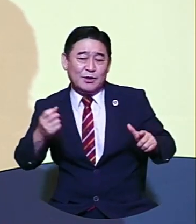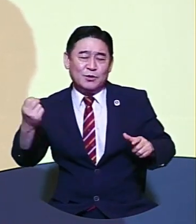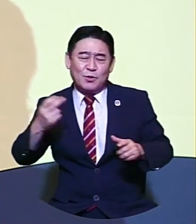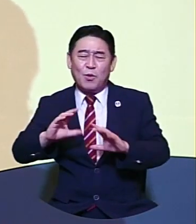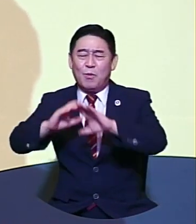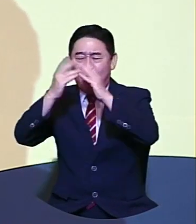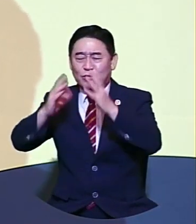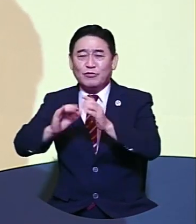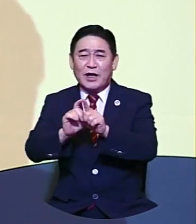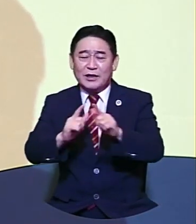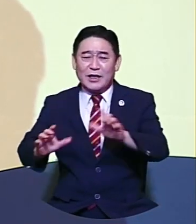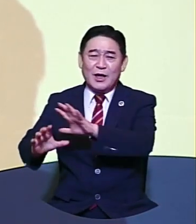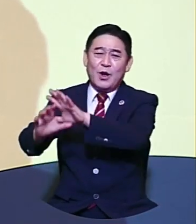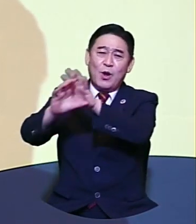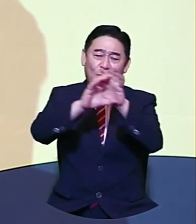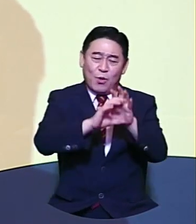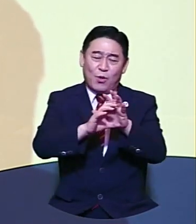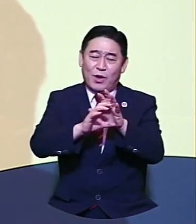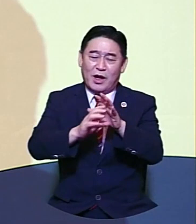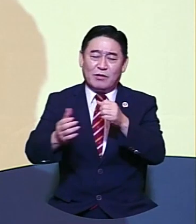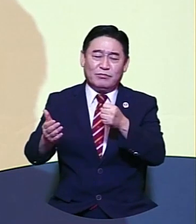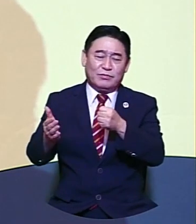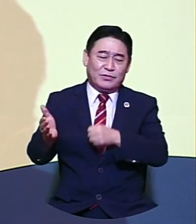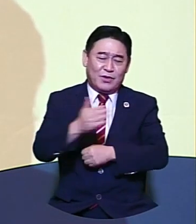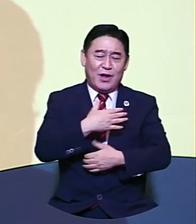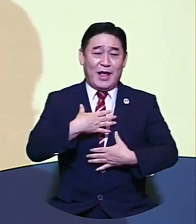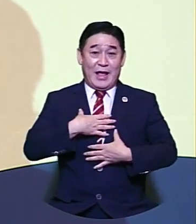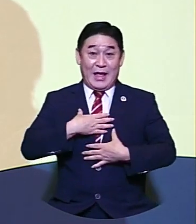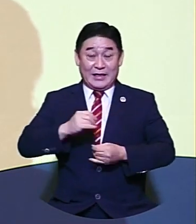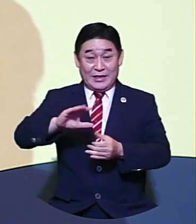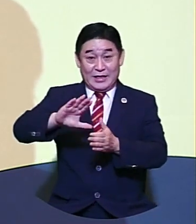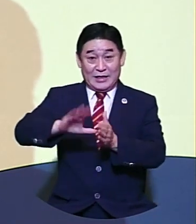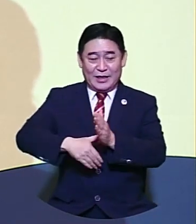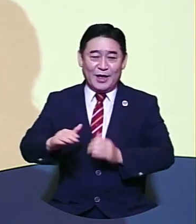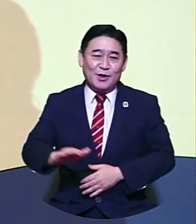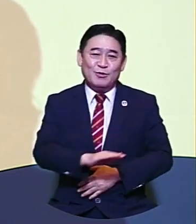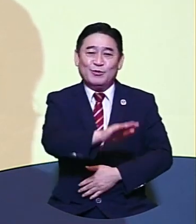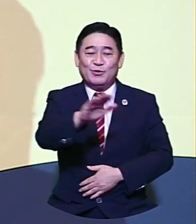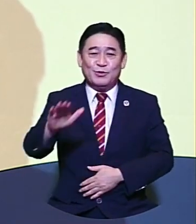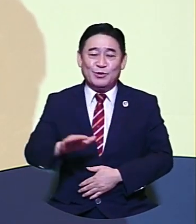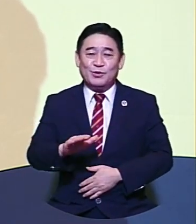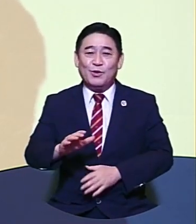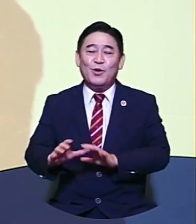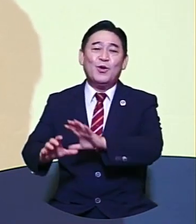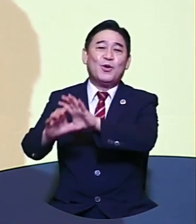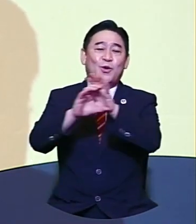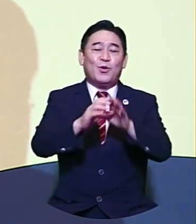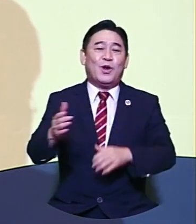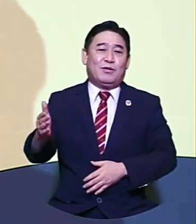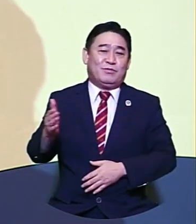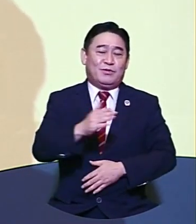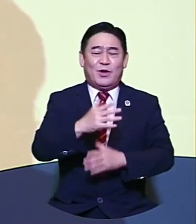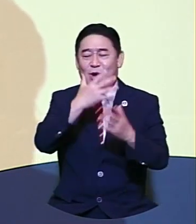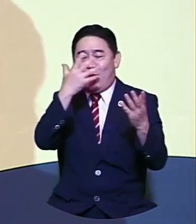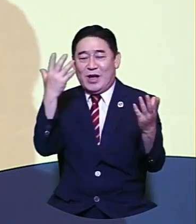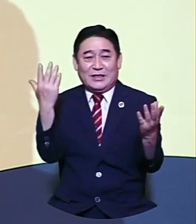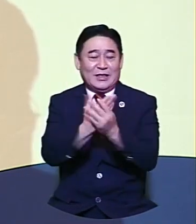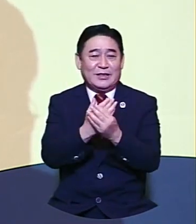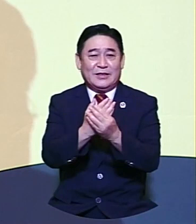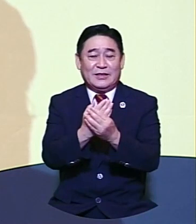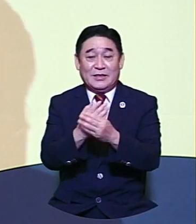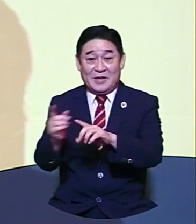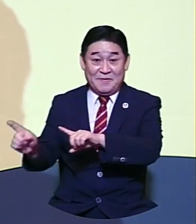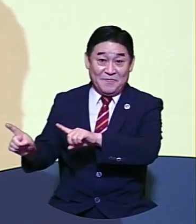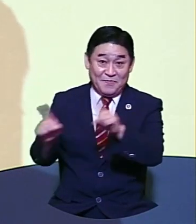Including developing countries, all countries need to be safe from COVID-19 pandemic for everybody to be